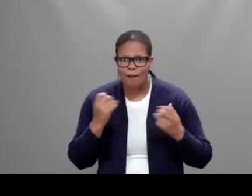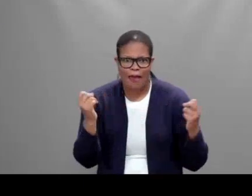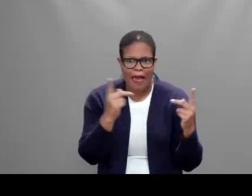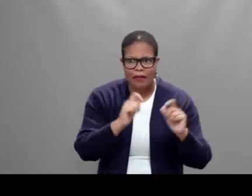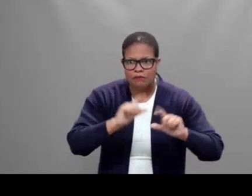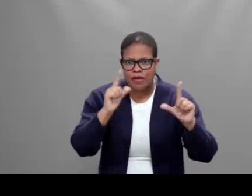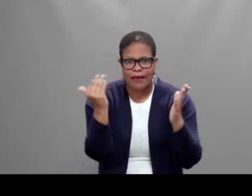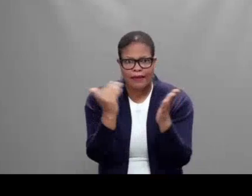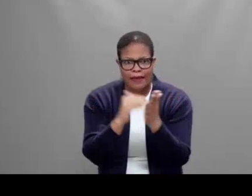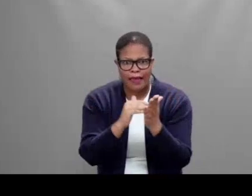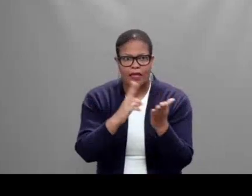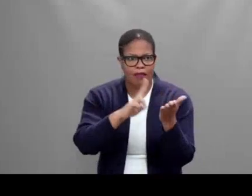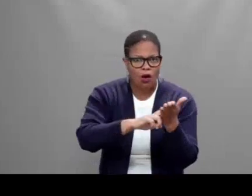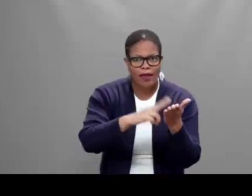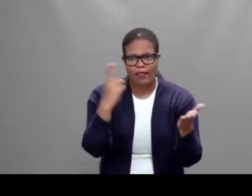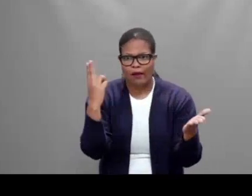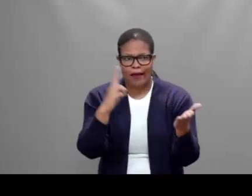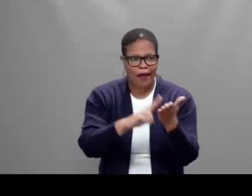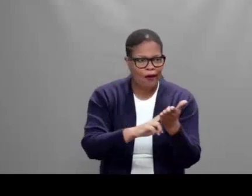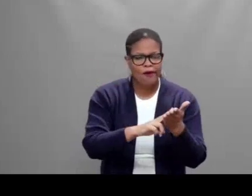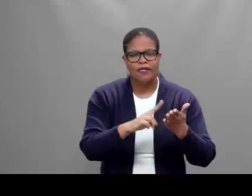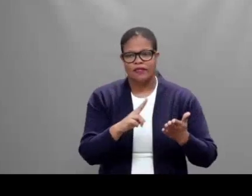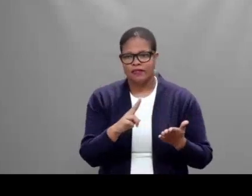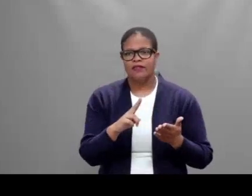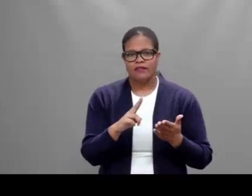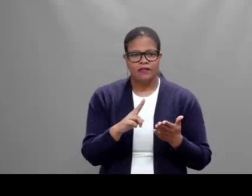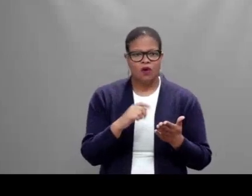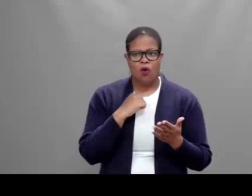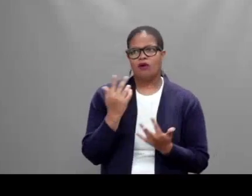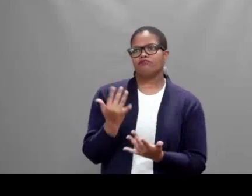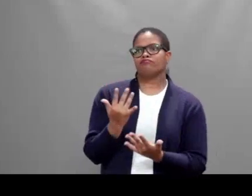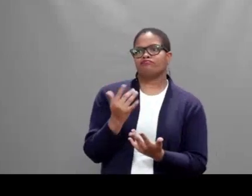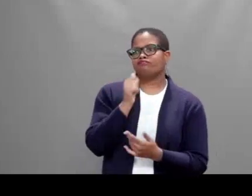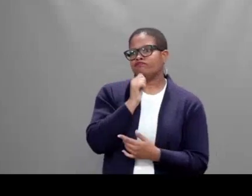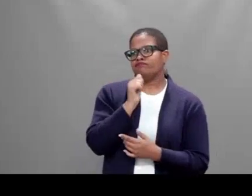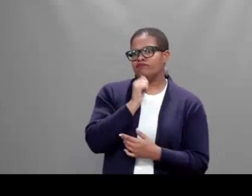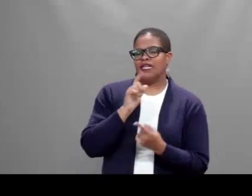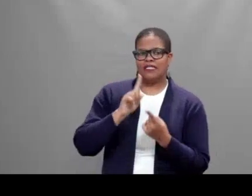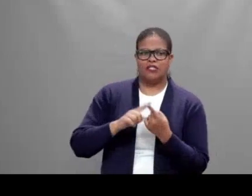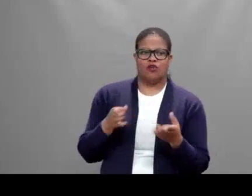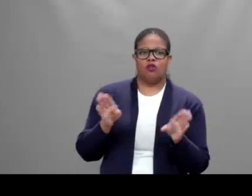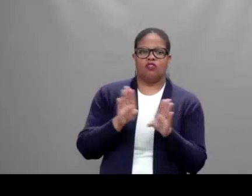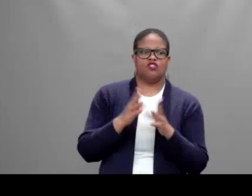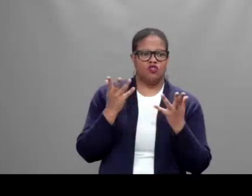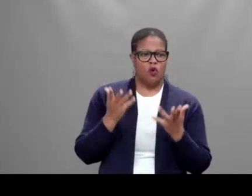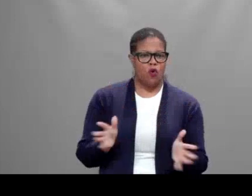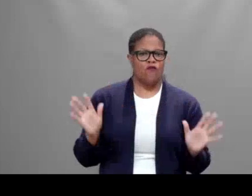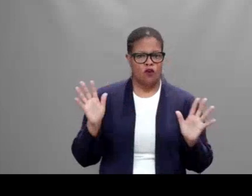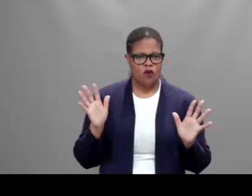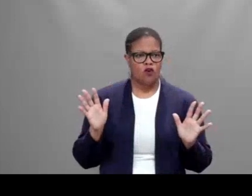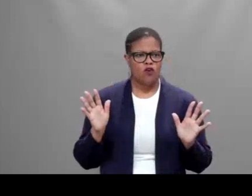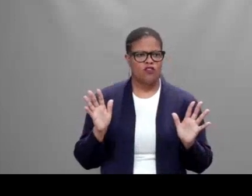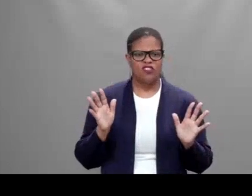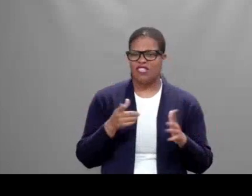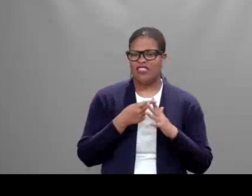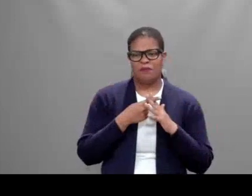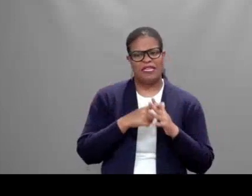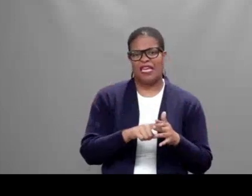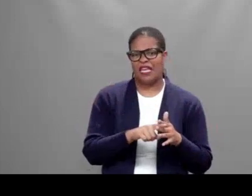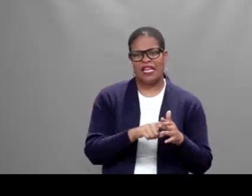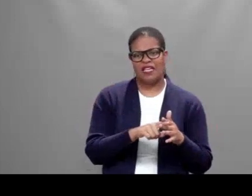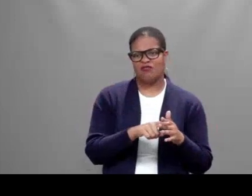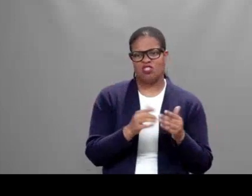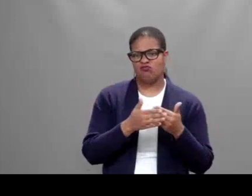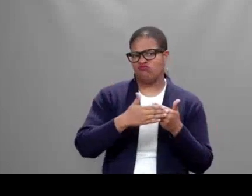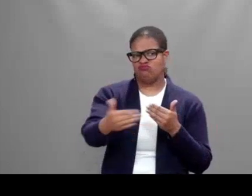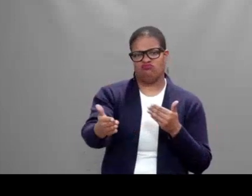logging in and logging out or coming back in or doing something, hanging out until closed session's over. They can come at the very beginning of the